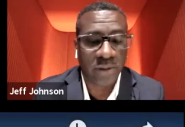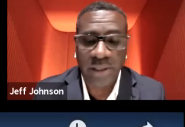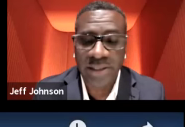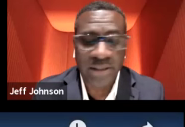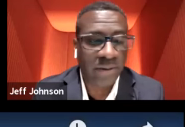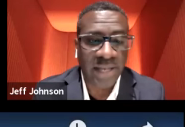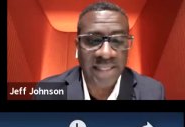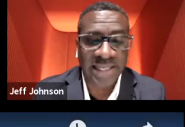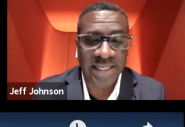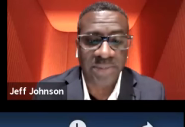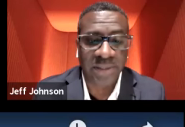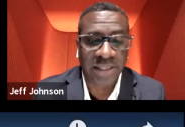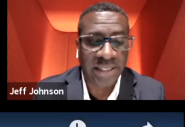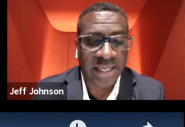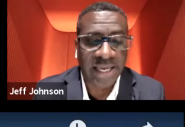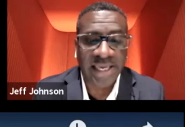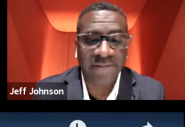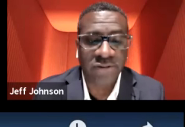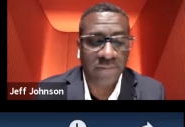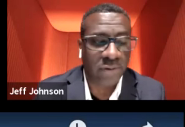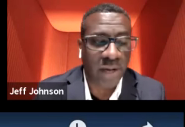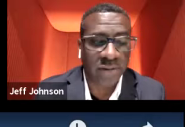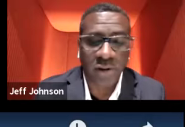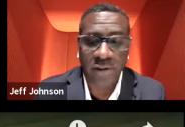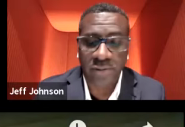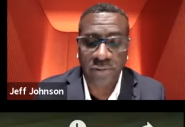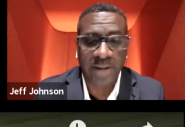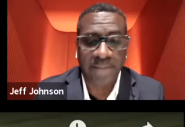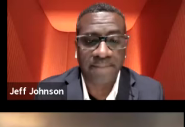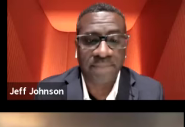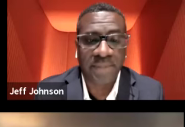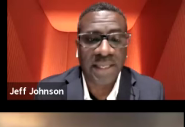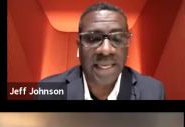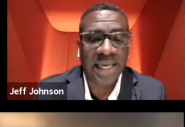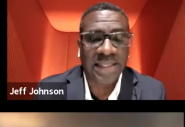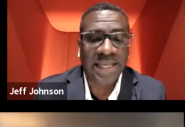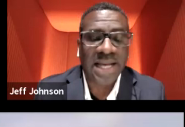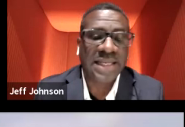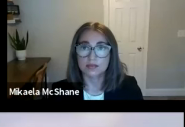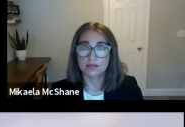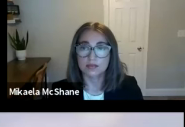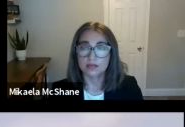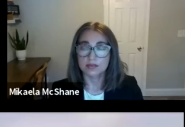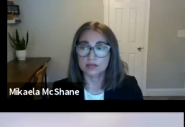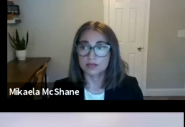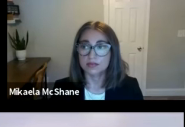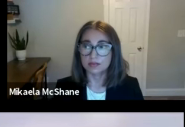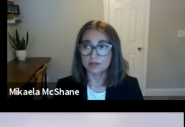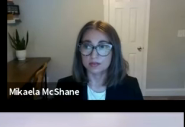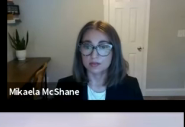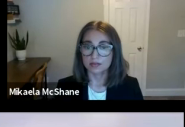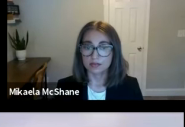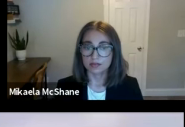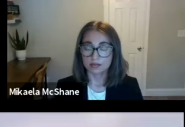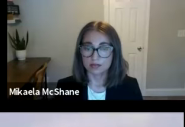So it's only 90 seconds, but it gives you a view. I'll talk through it. It kind of gives you some